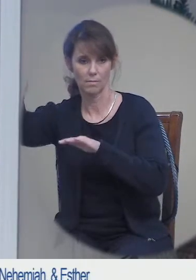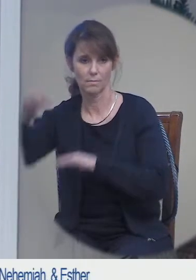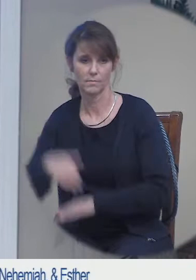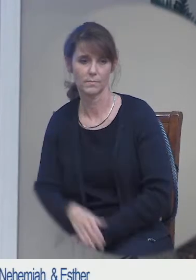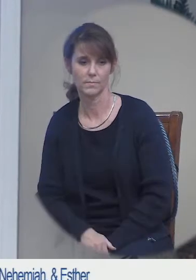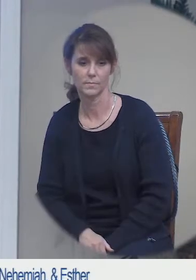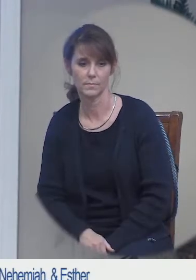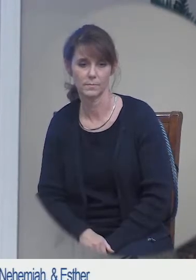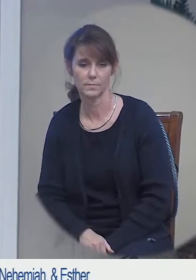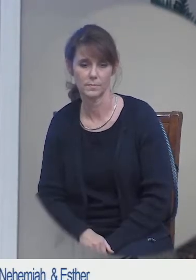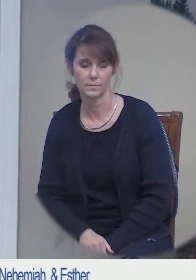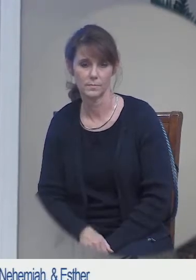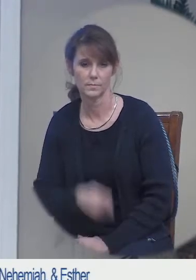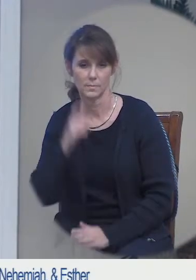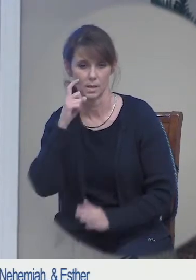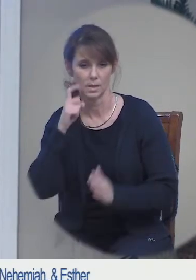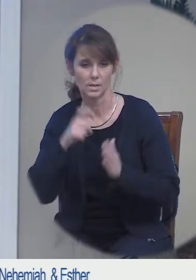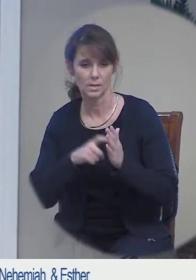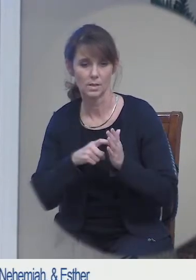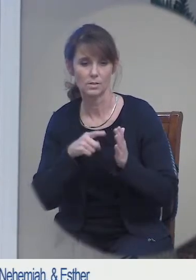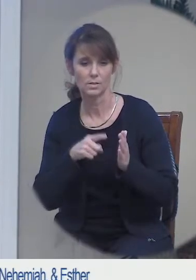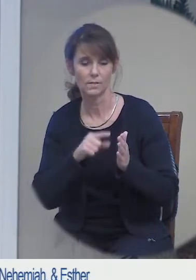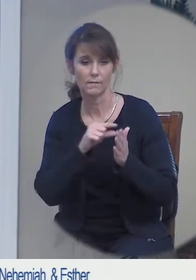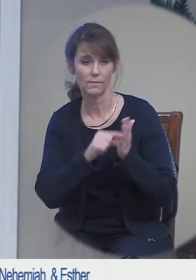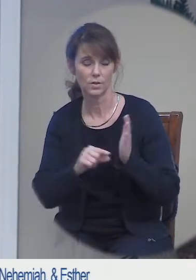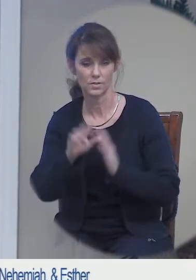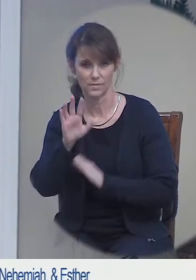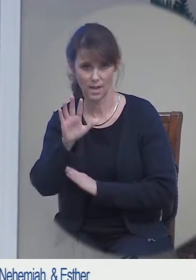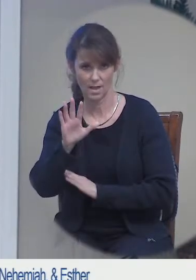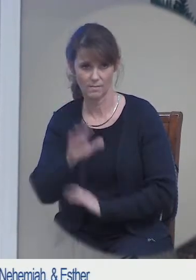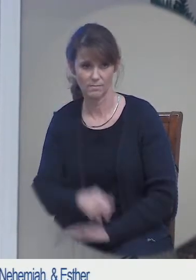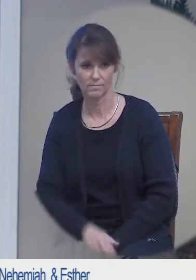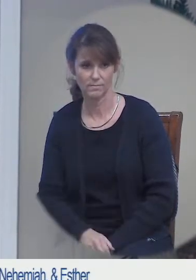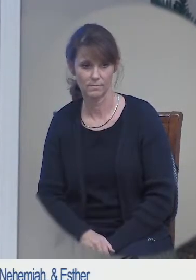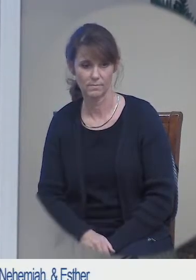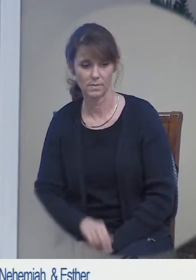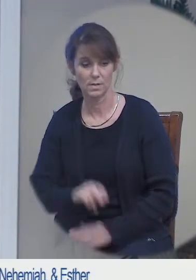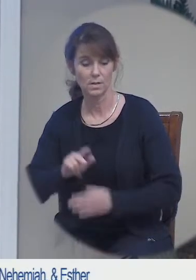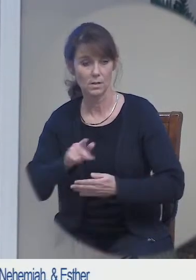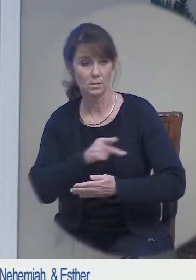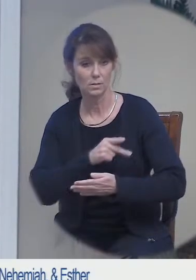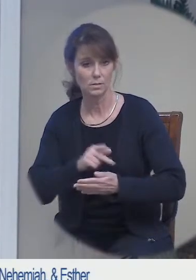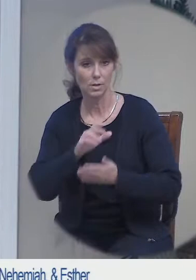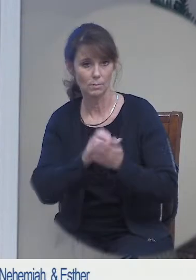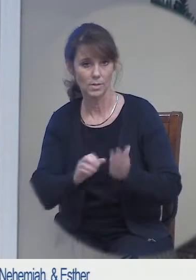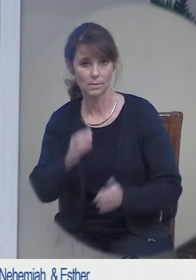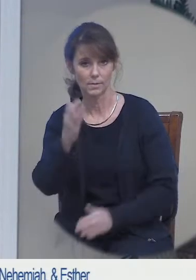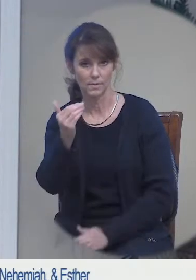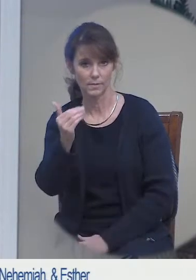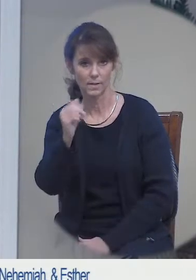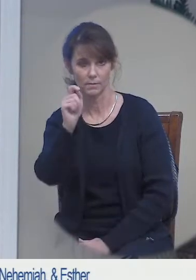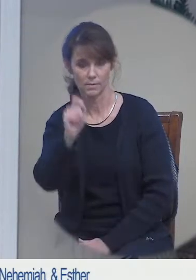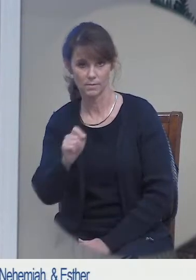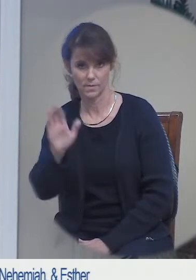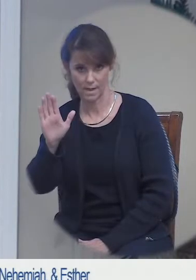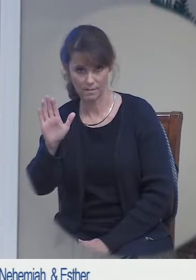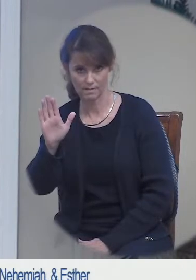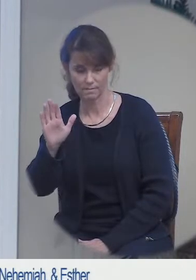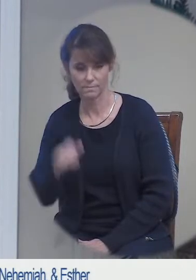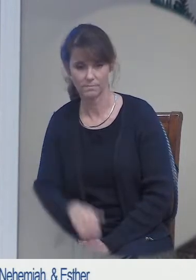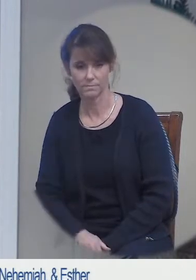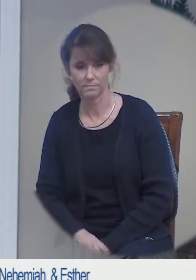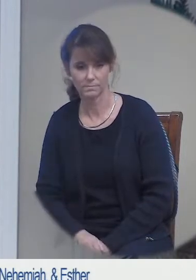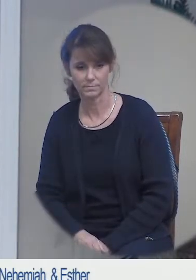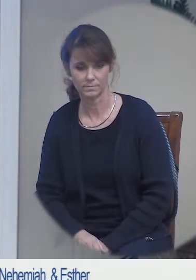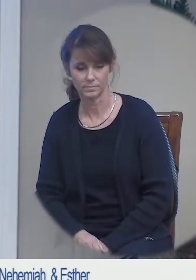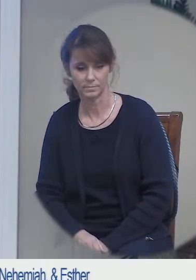And just notice some of the characteristics. Verse 5 specifically. Psalm 15 and verse 5. He who does not put